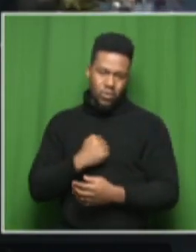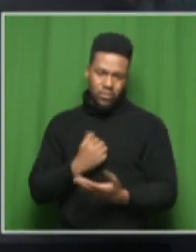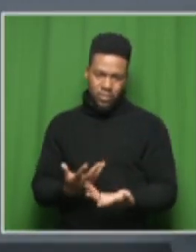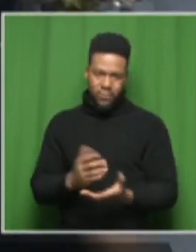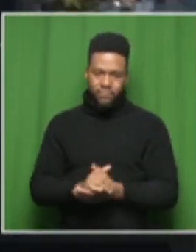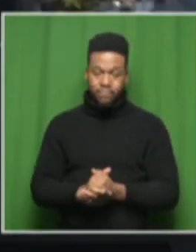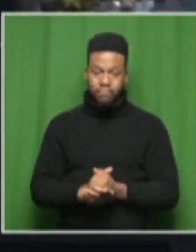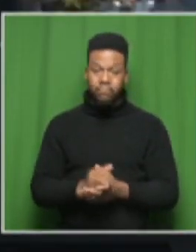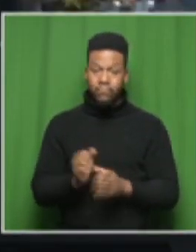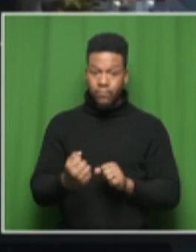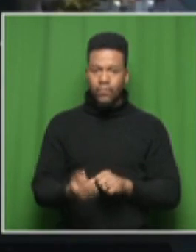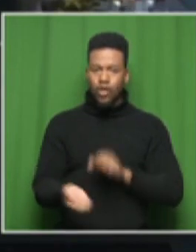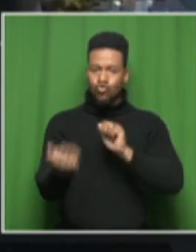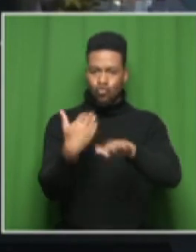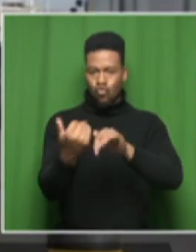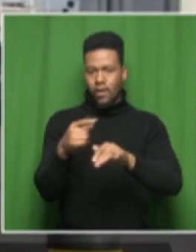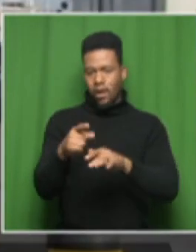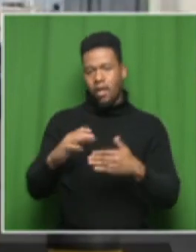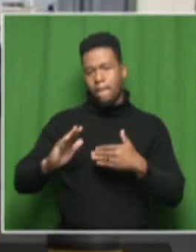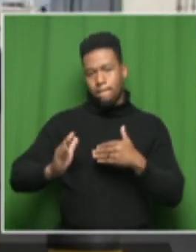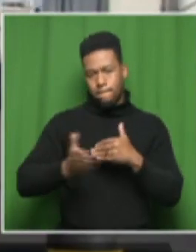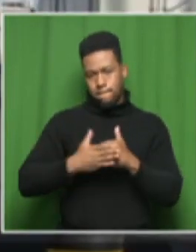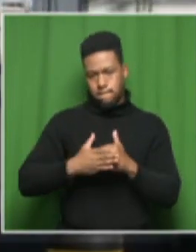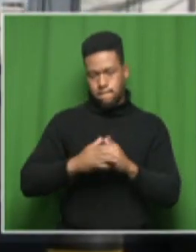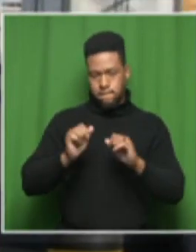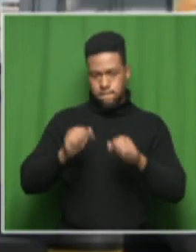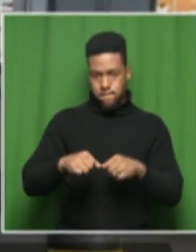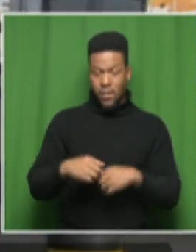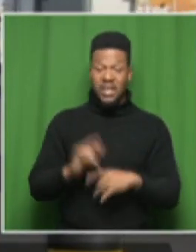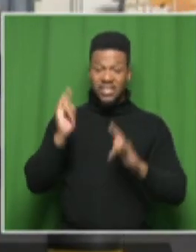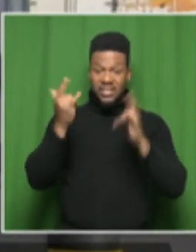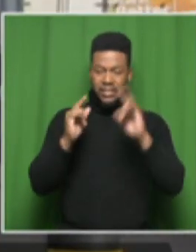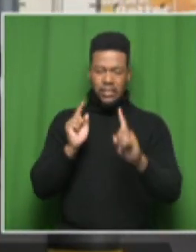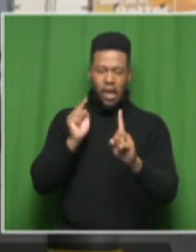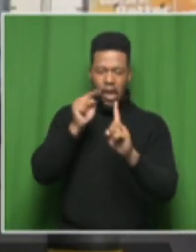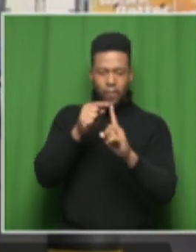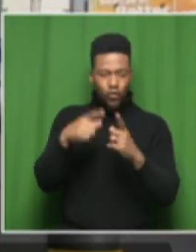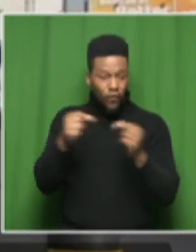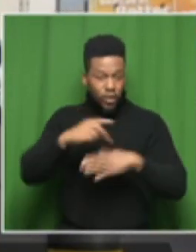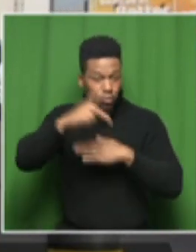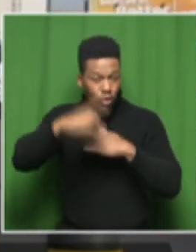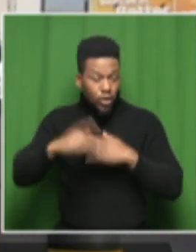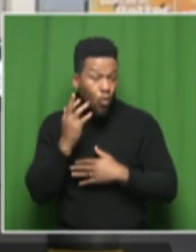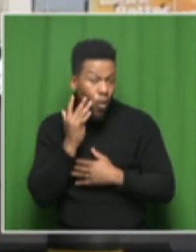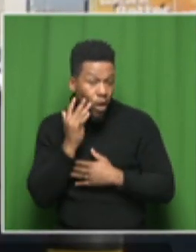closed as rehabilitation work continues. The city aims to conclude the project just